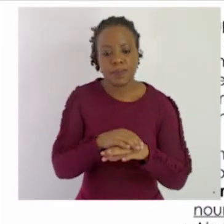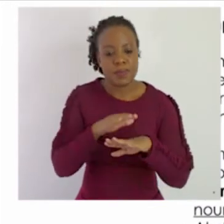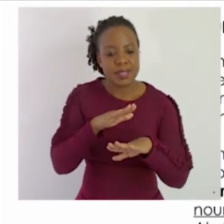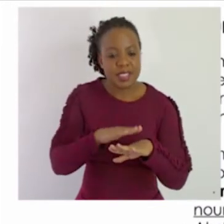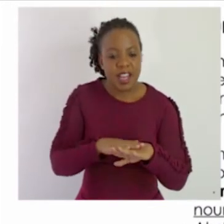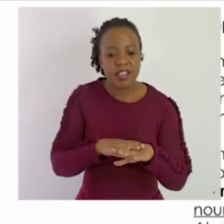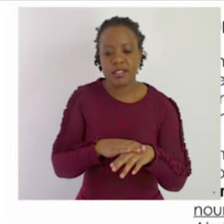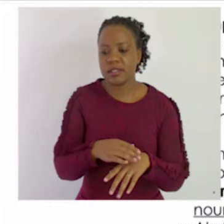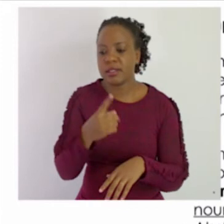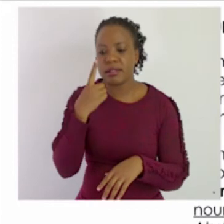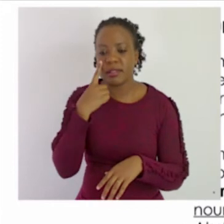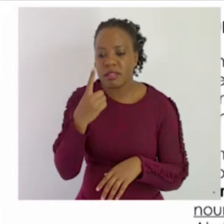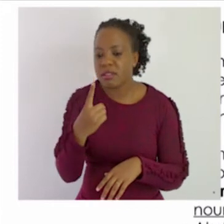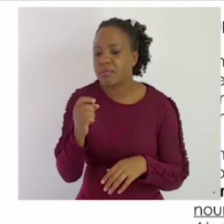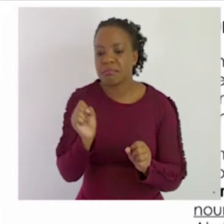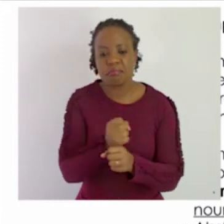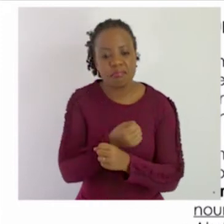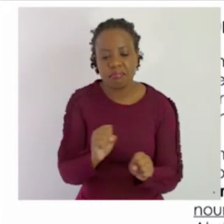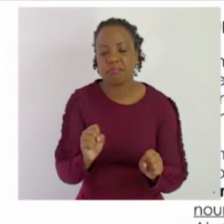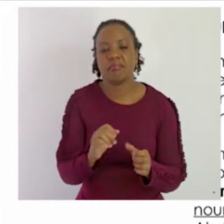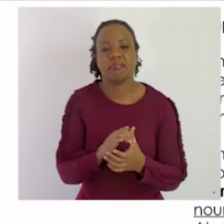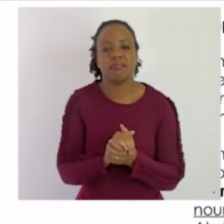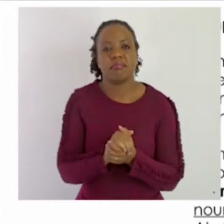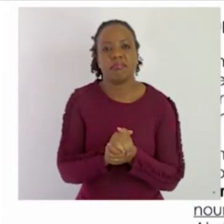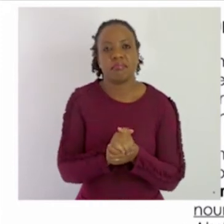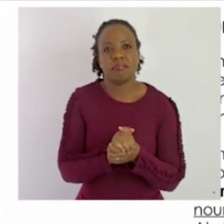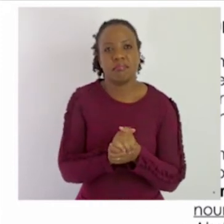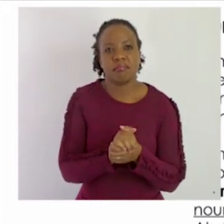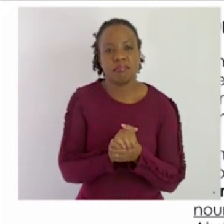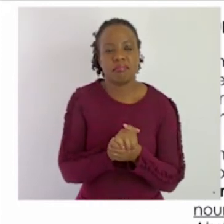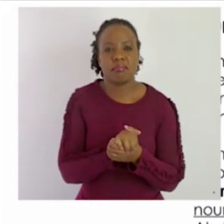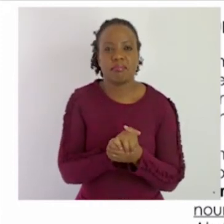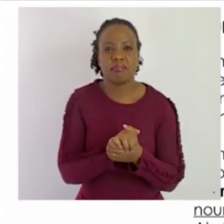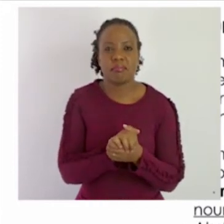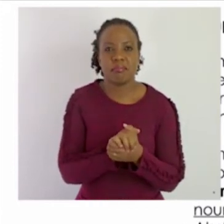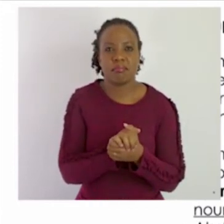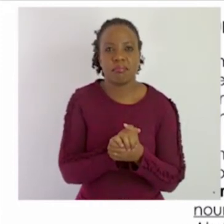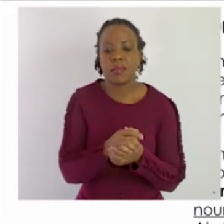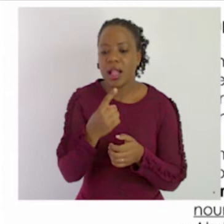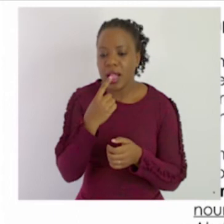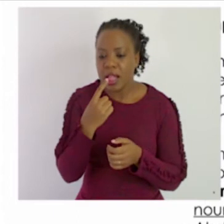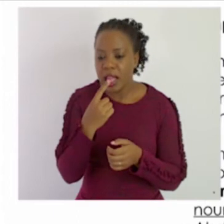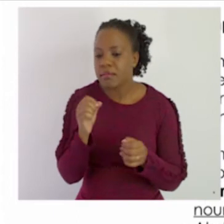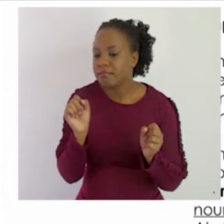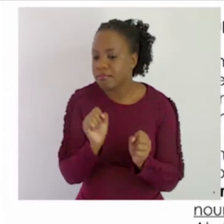them. You cannot see anger. You cannot feel it. I mean, you cannot taste it.